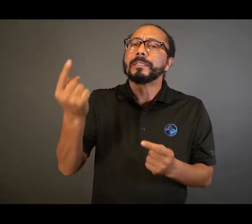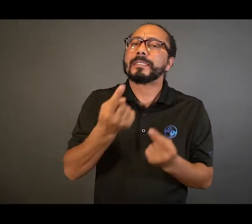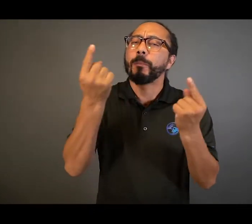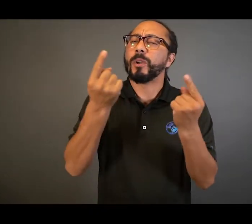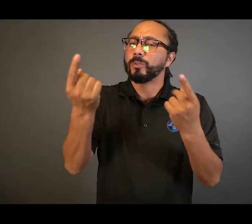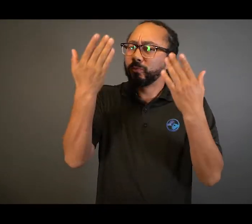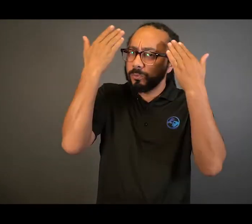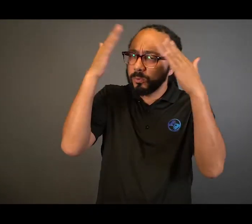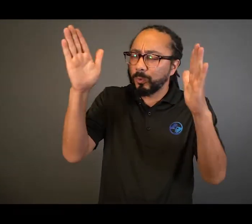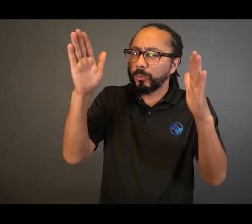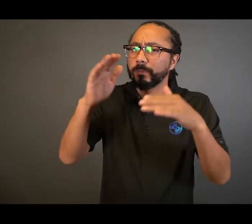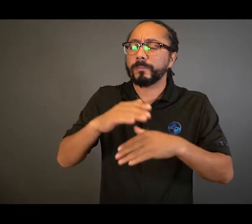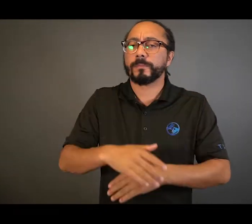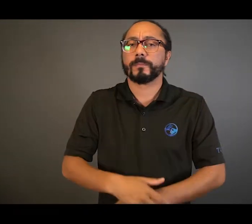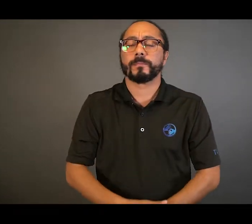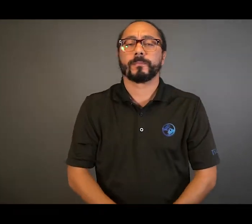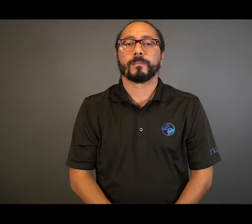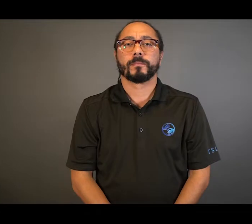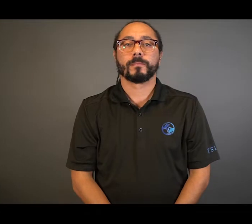know?